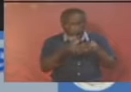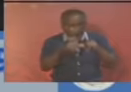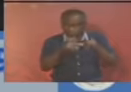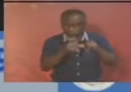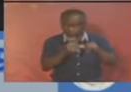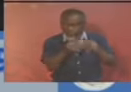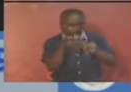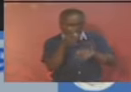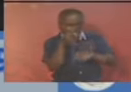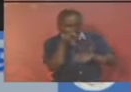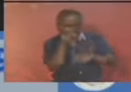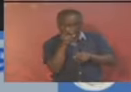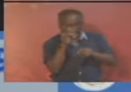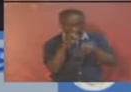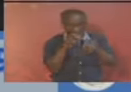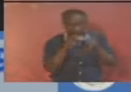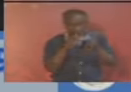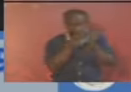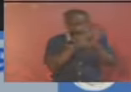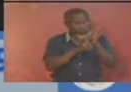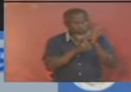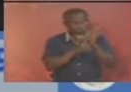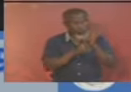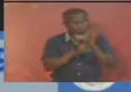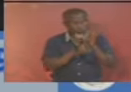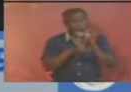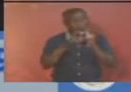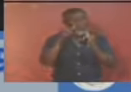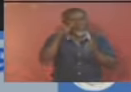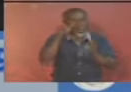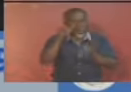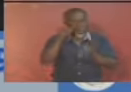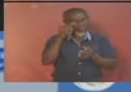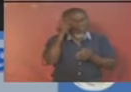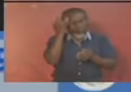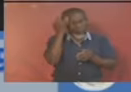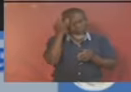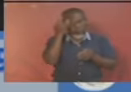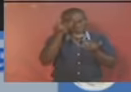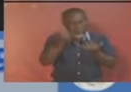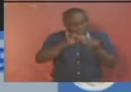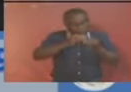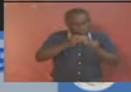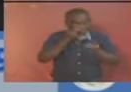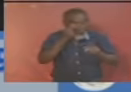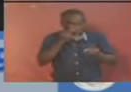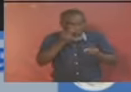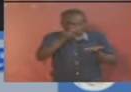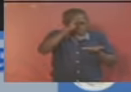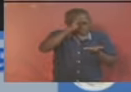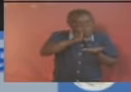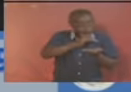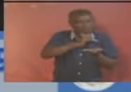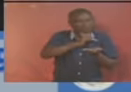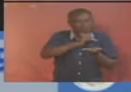And this is why a big reason why our numbers are so low and continue to be so low compared to what's happening in